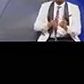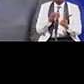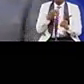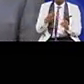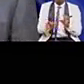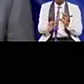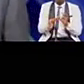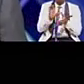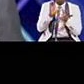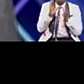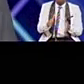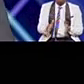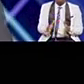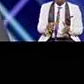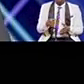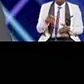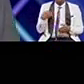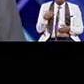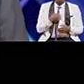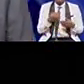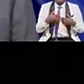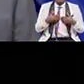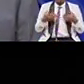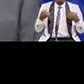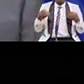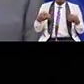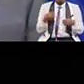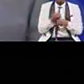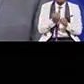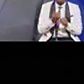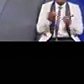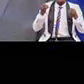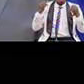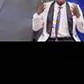We have met so many converts from the GCK.